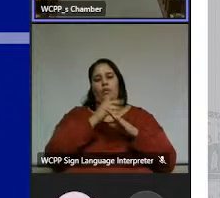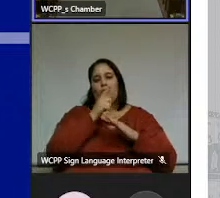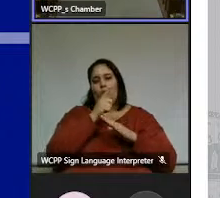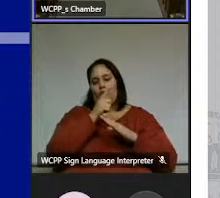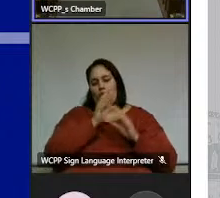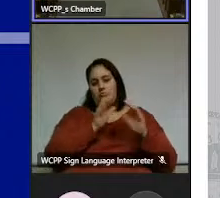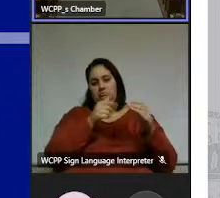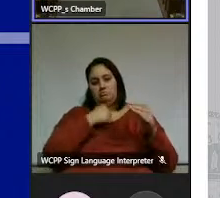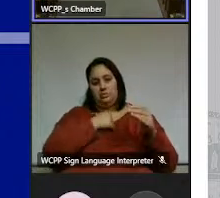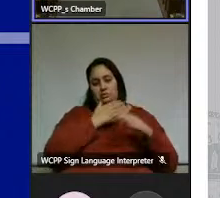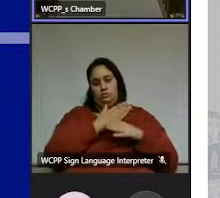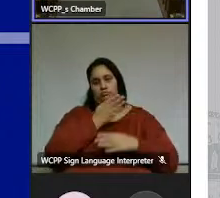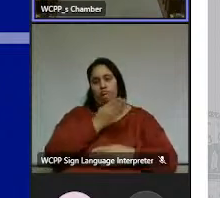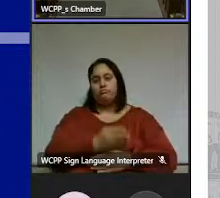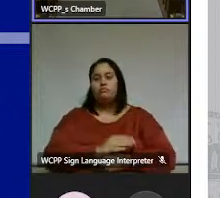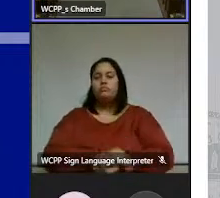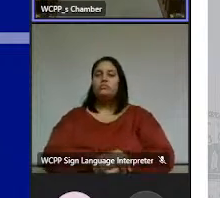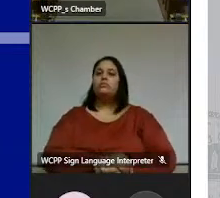Works.